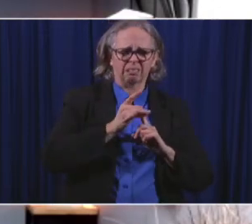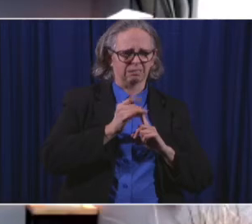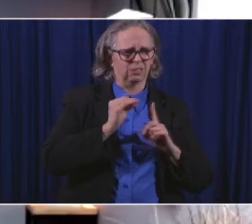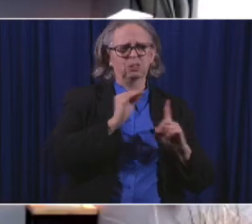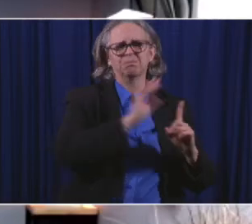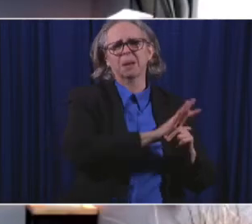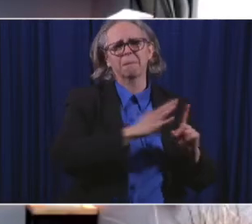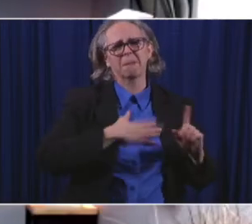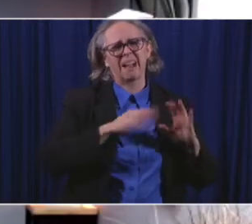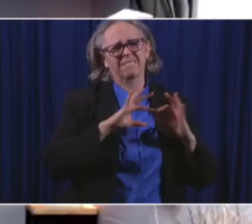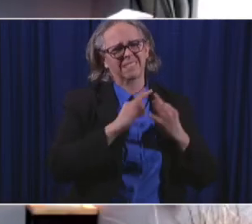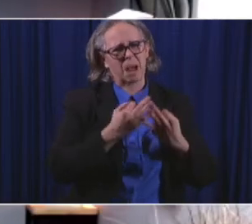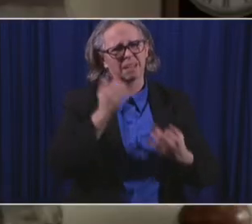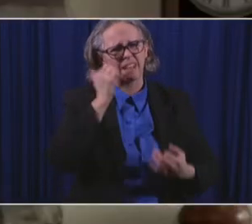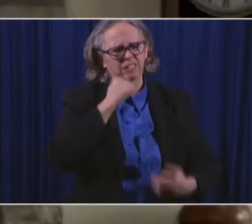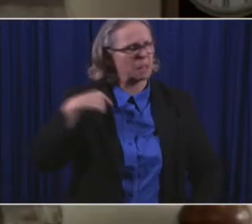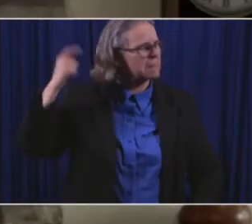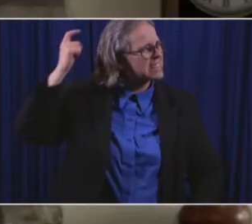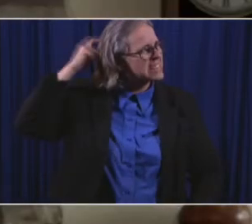feeling.